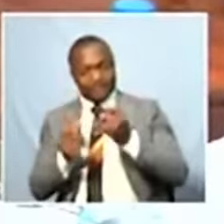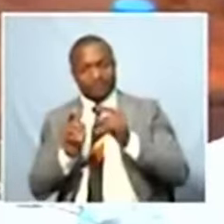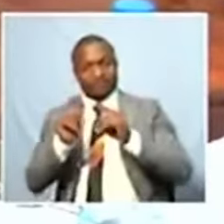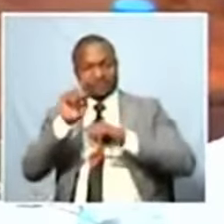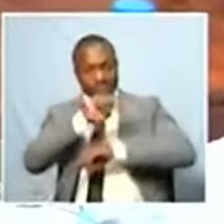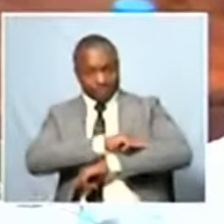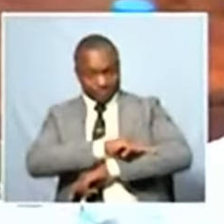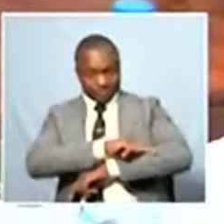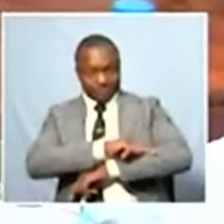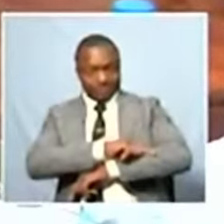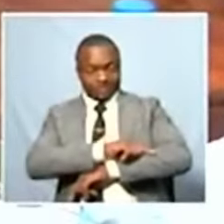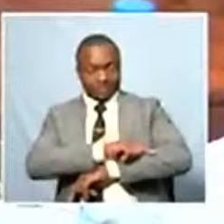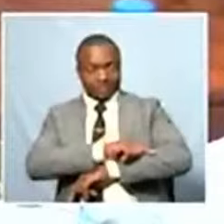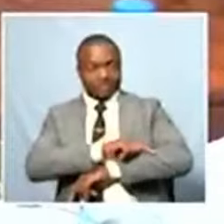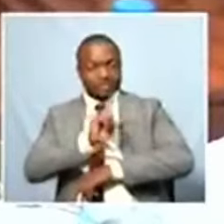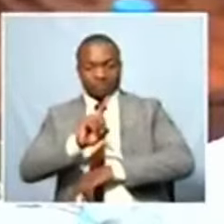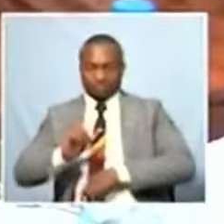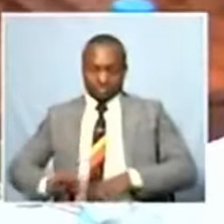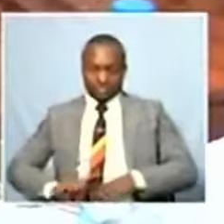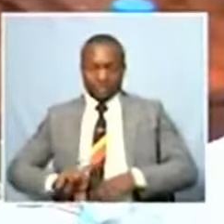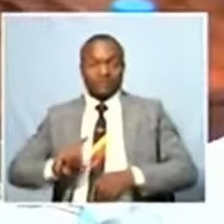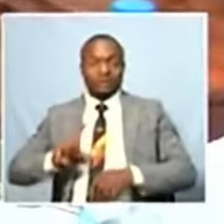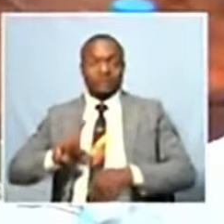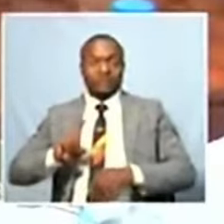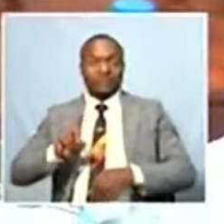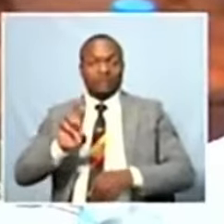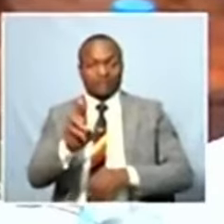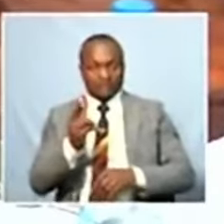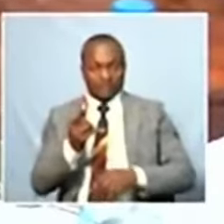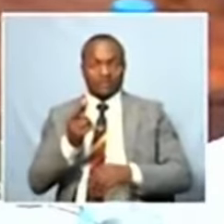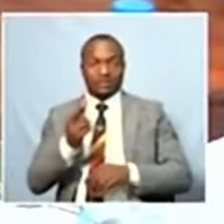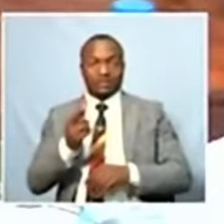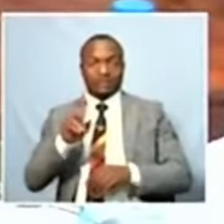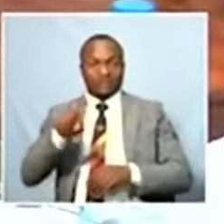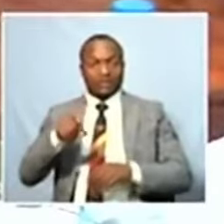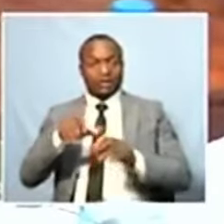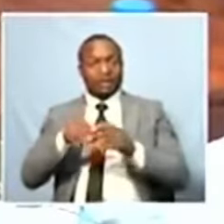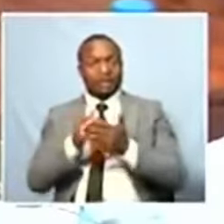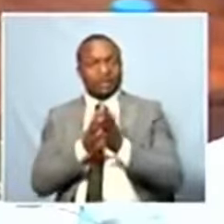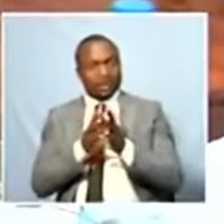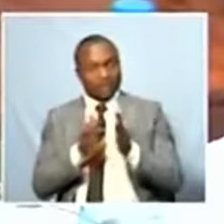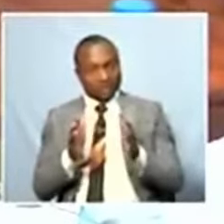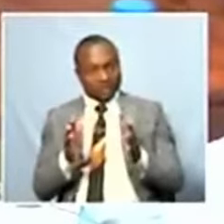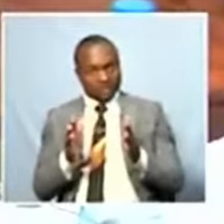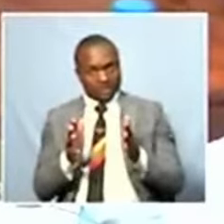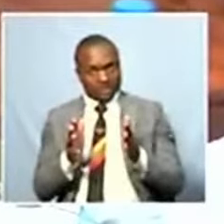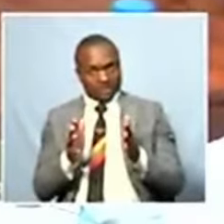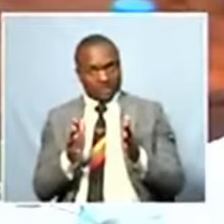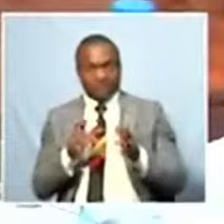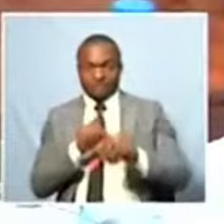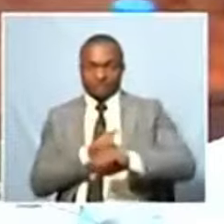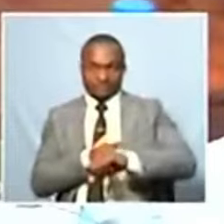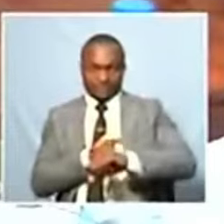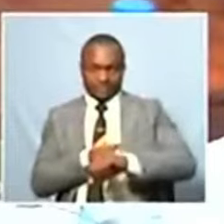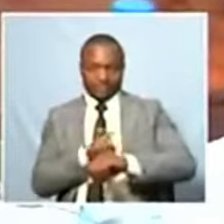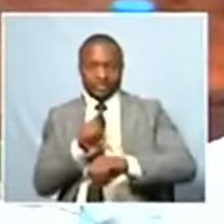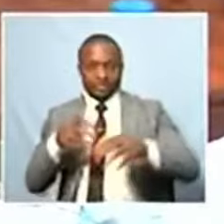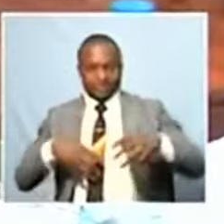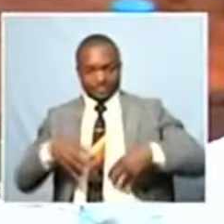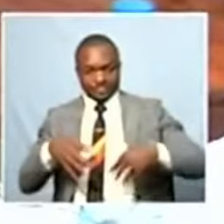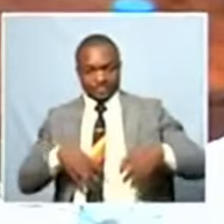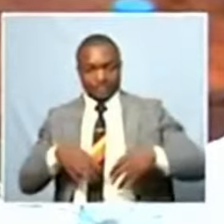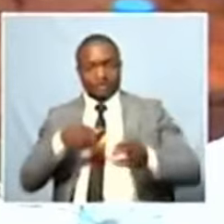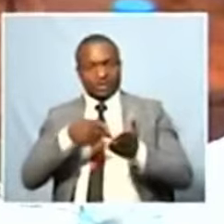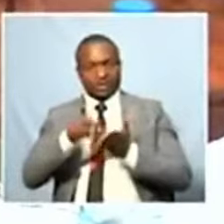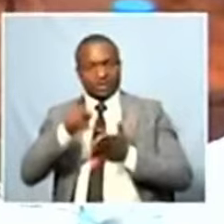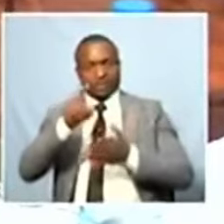terms of you are satisfied that a refund is due, how long does it take? Because those are the complaints from taxpayers. Just like the withholding